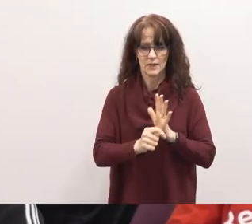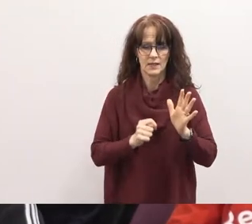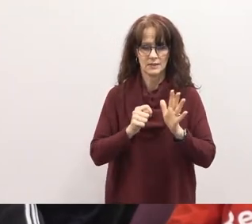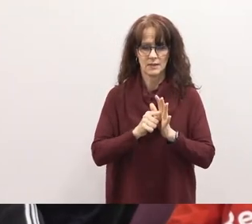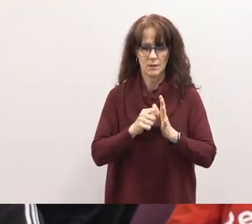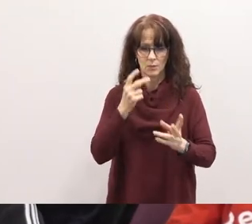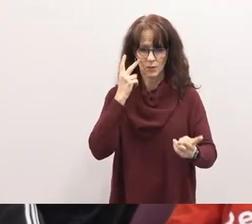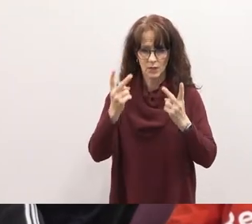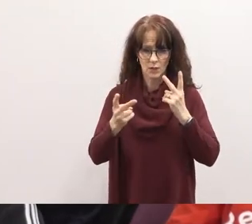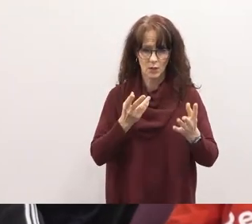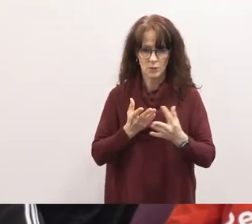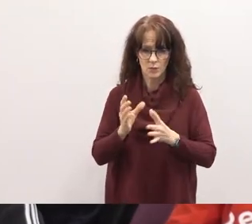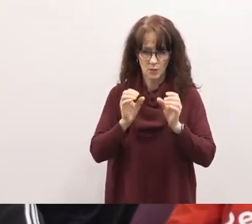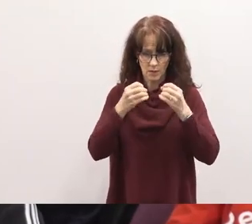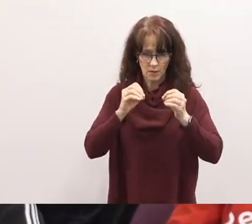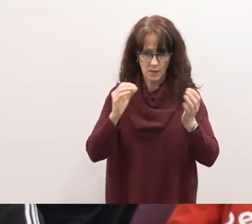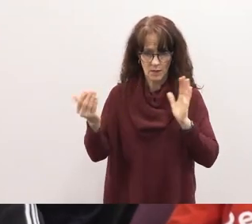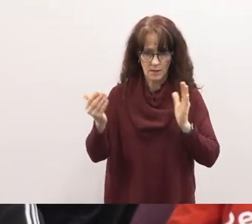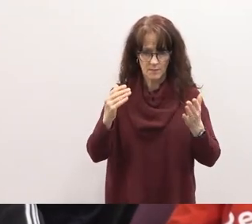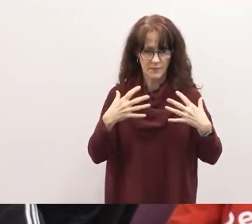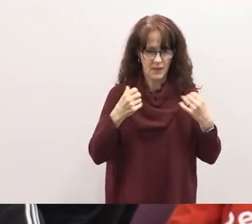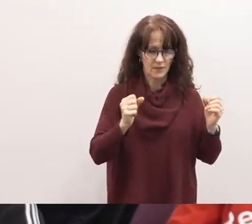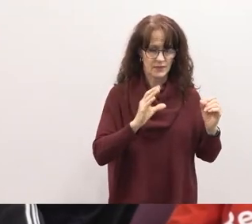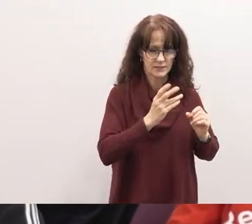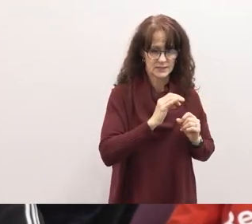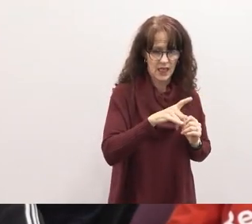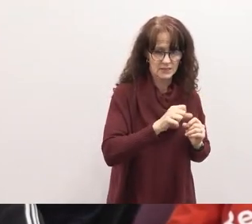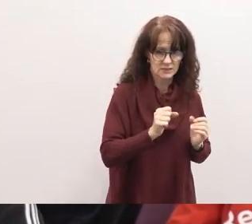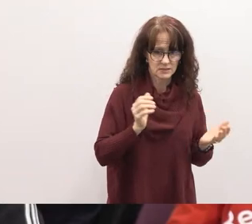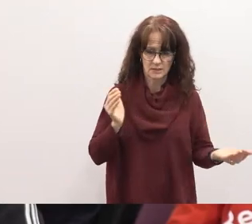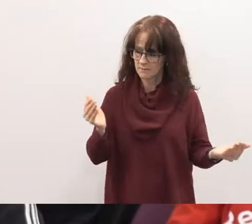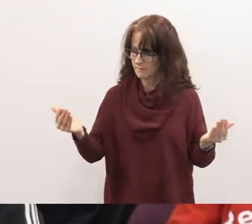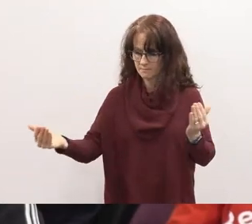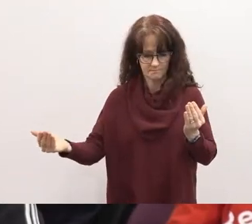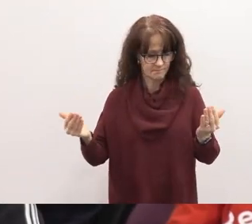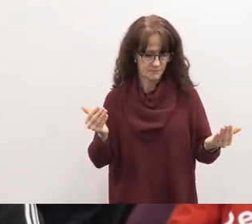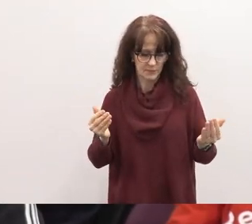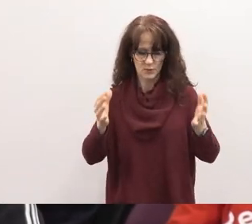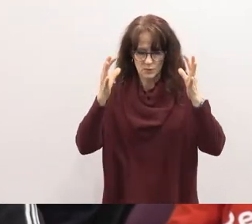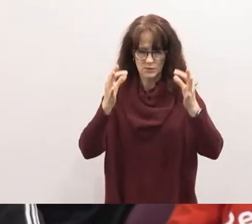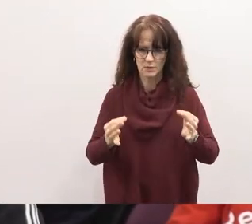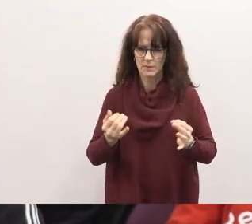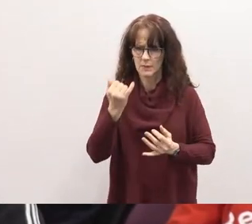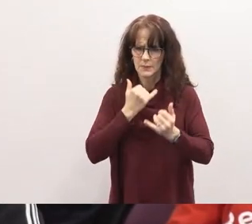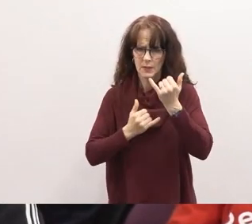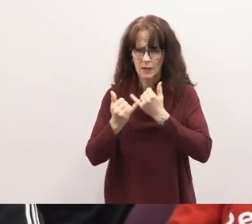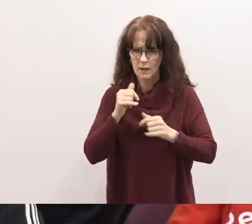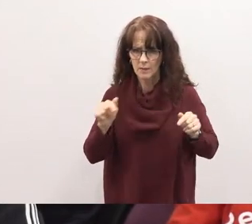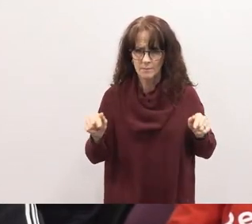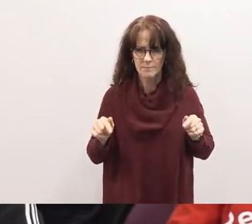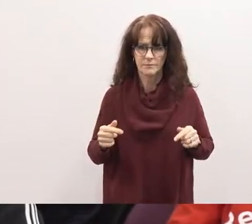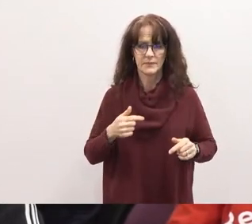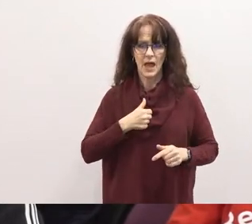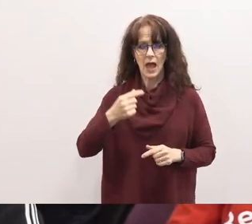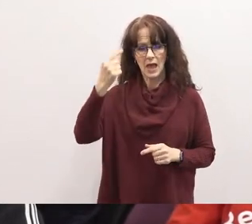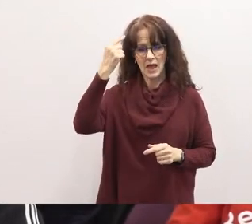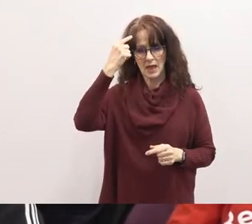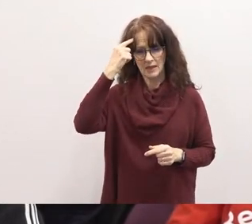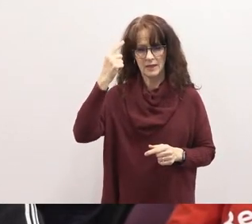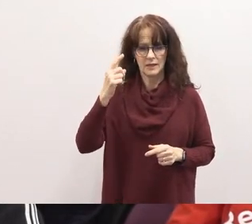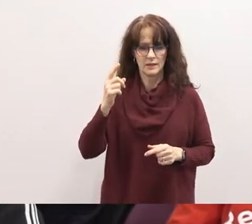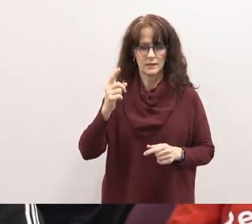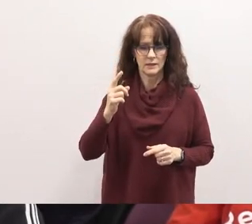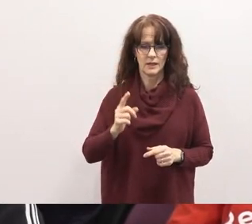a microscope and compared them to healthy cells to determine their abnormalities. I believe this is a